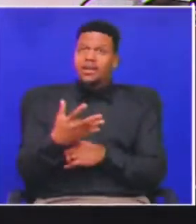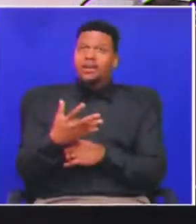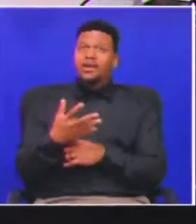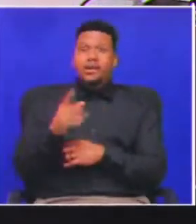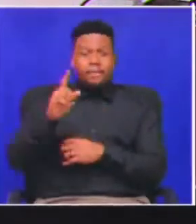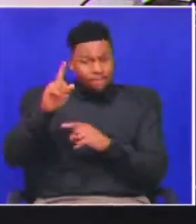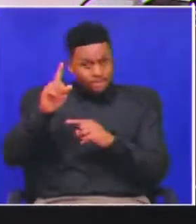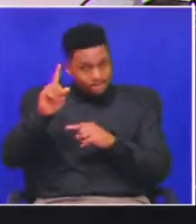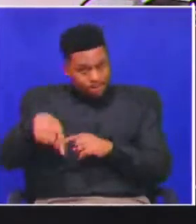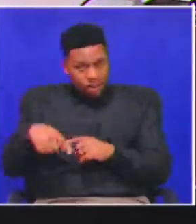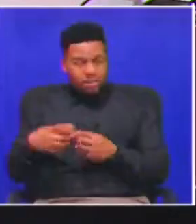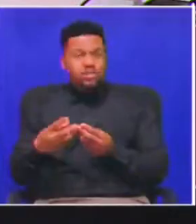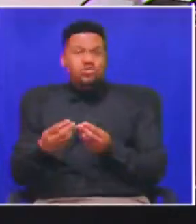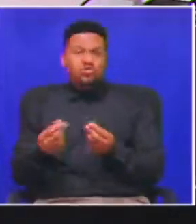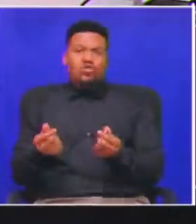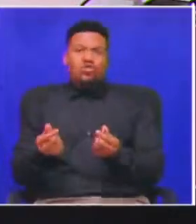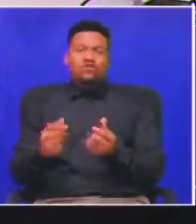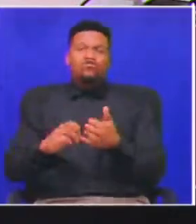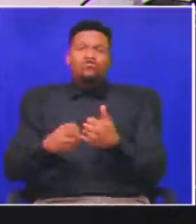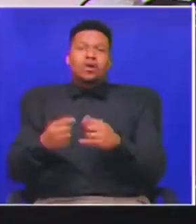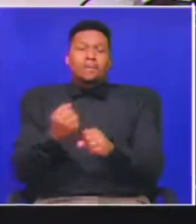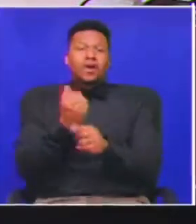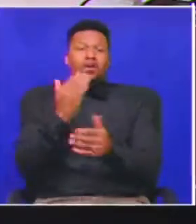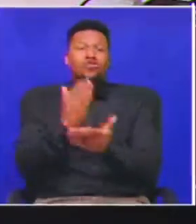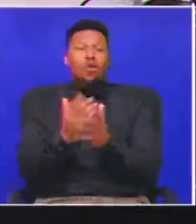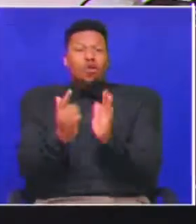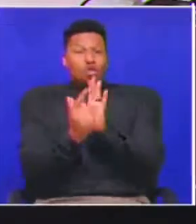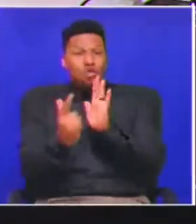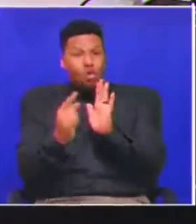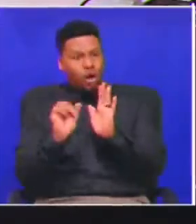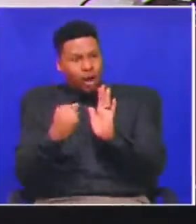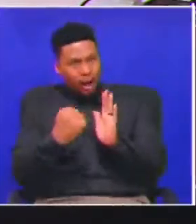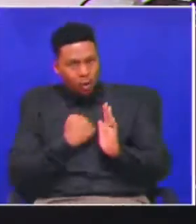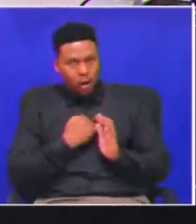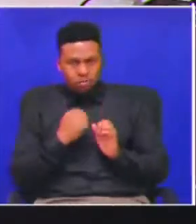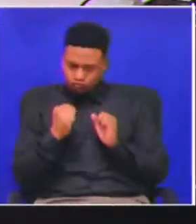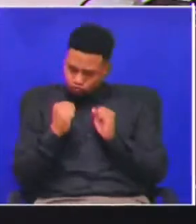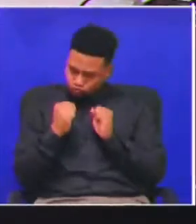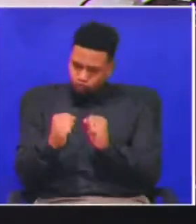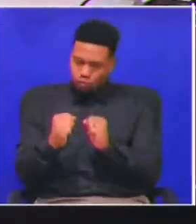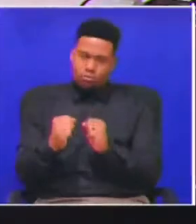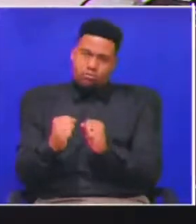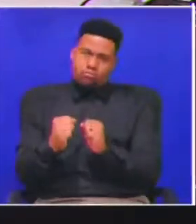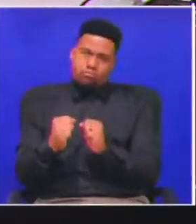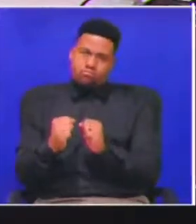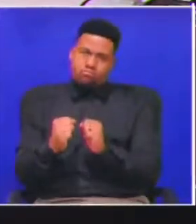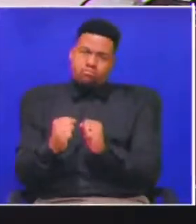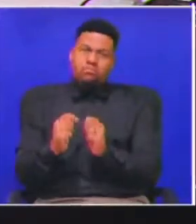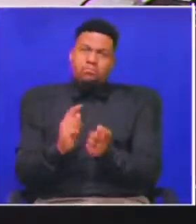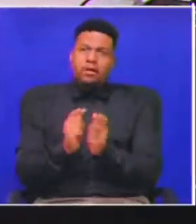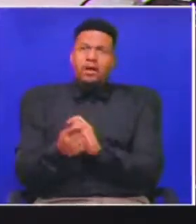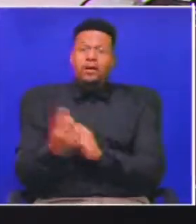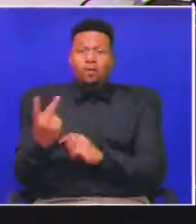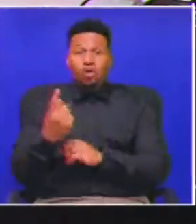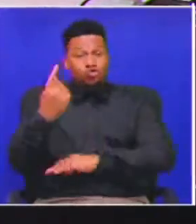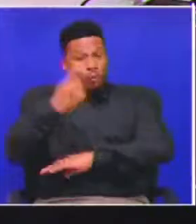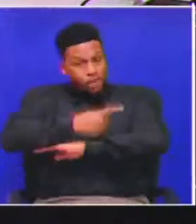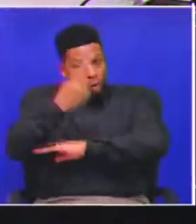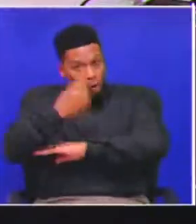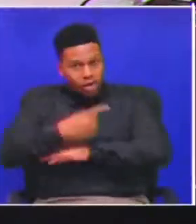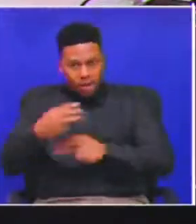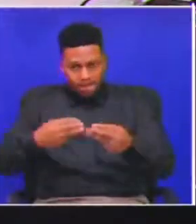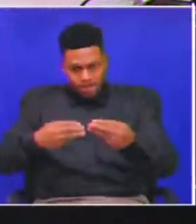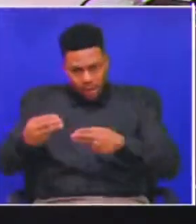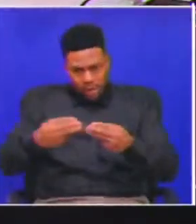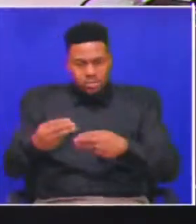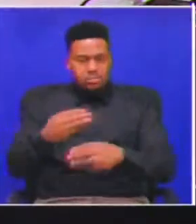the enforcement of our laws and the resourcing of the border management capabilities. But as we